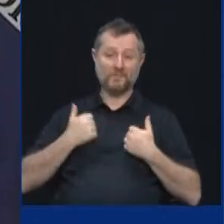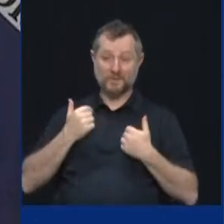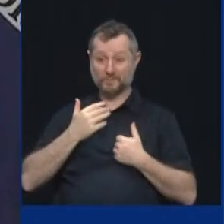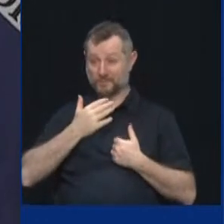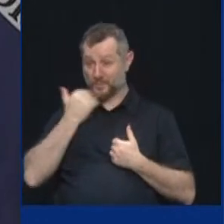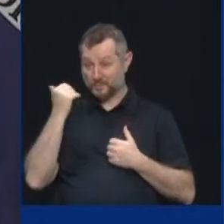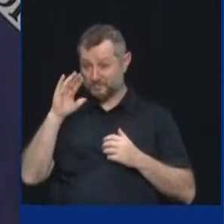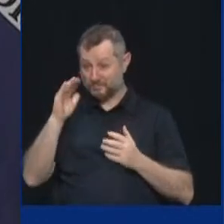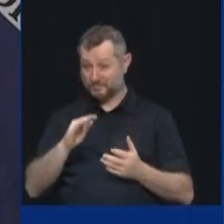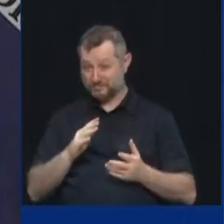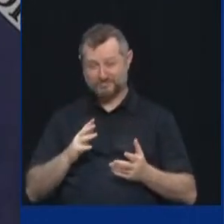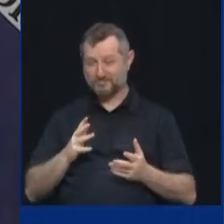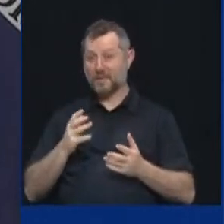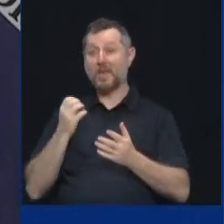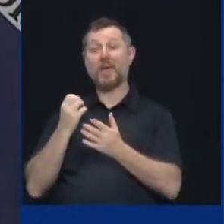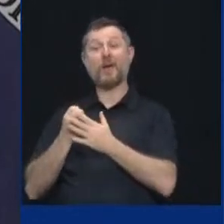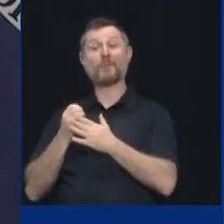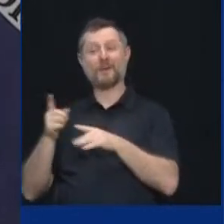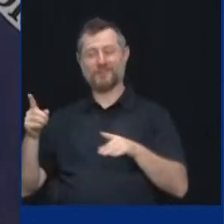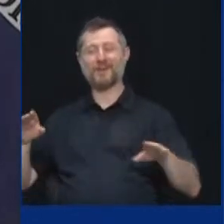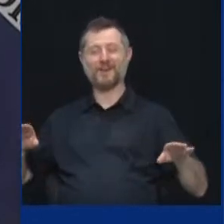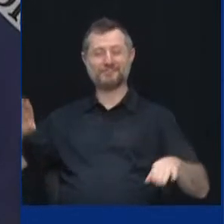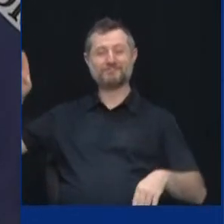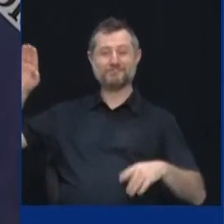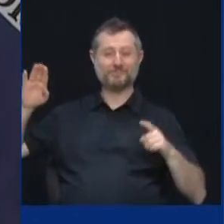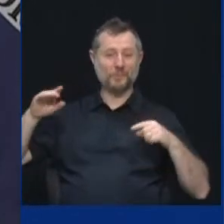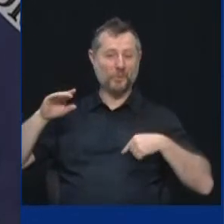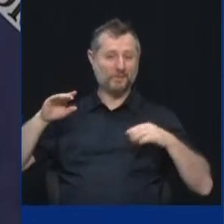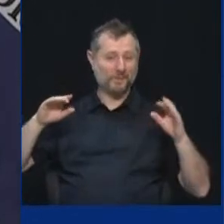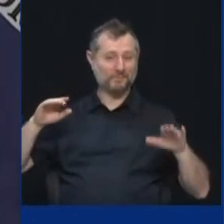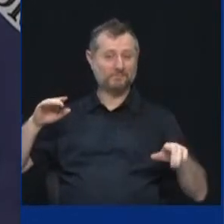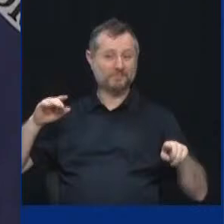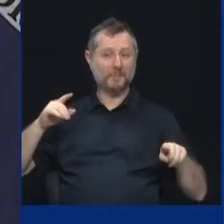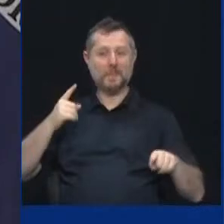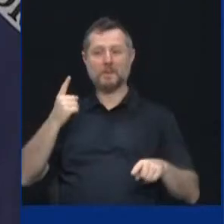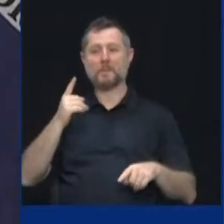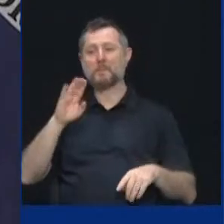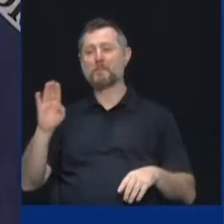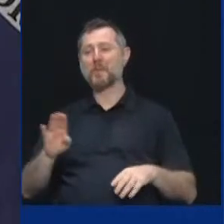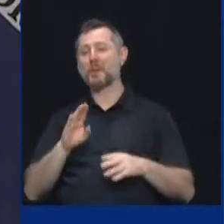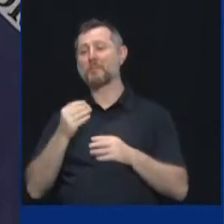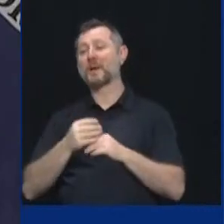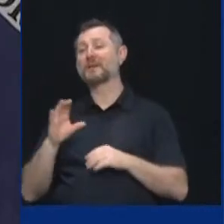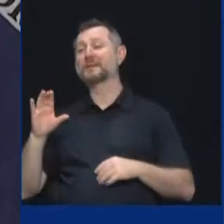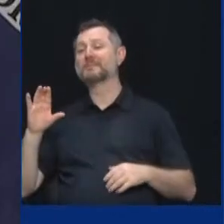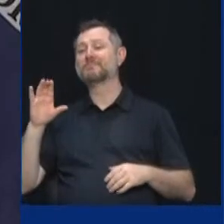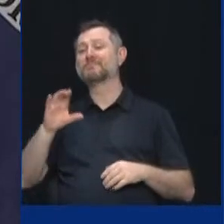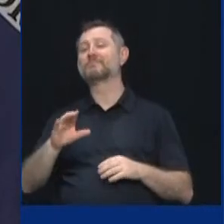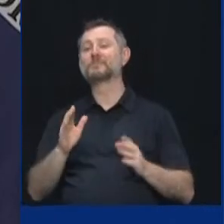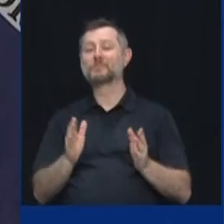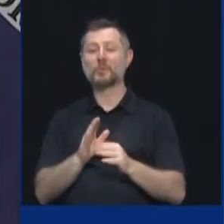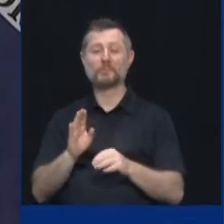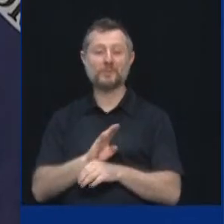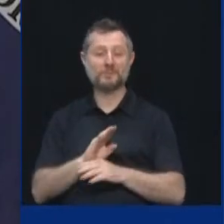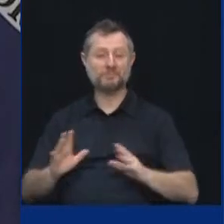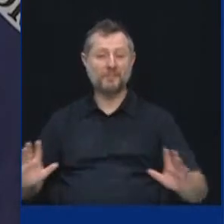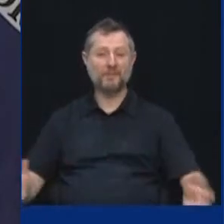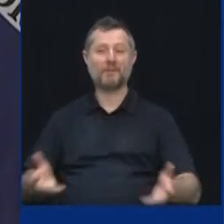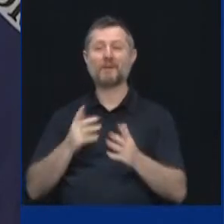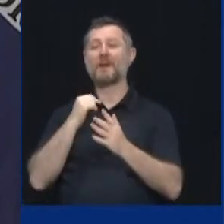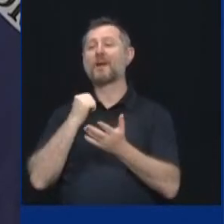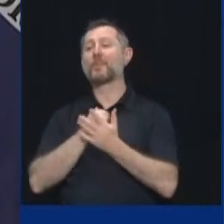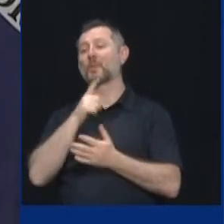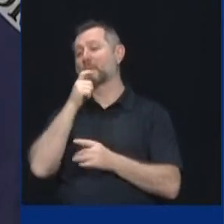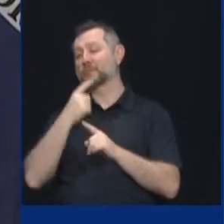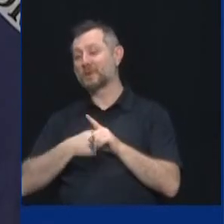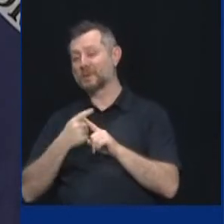all we're doing to stimulate the economy: $1 billion into small business, hundreds of millions into tenant relief.